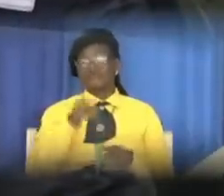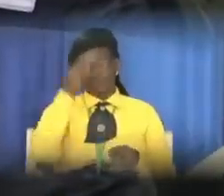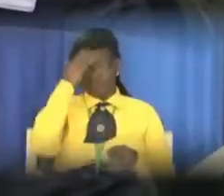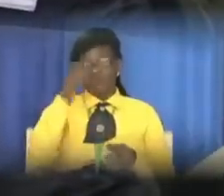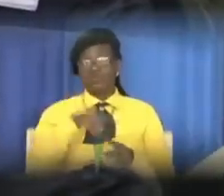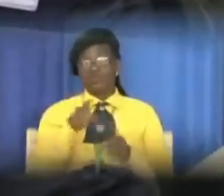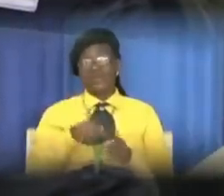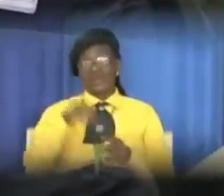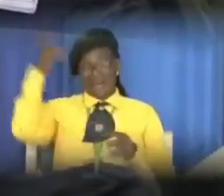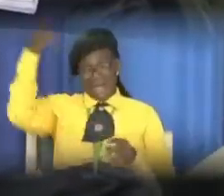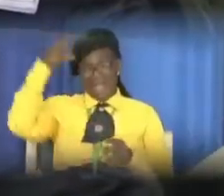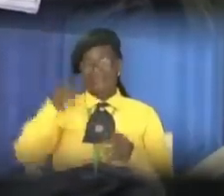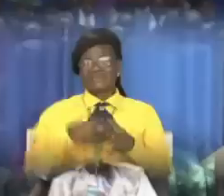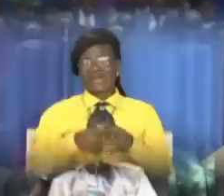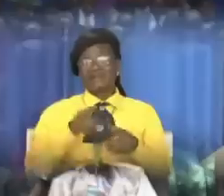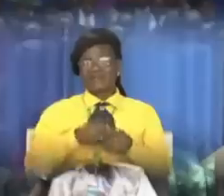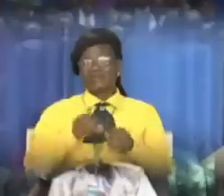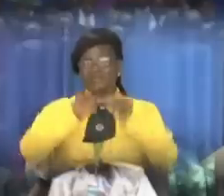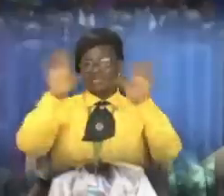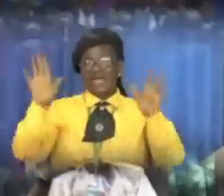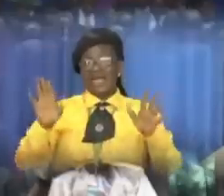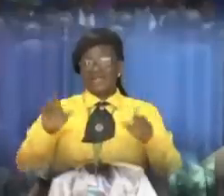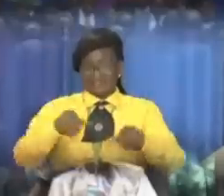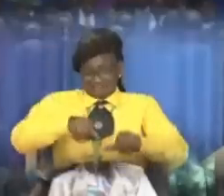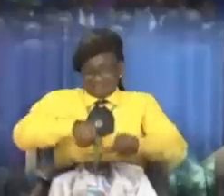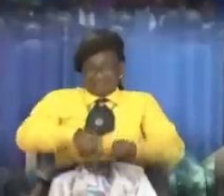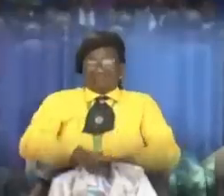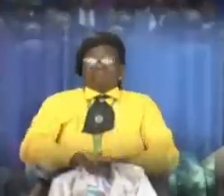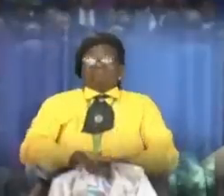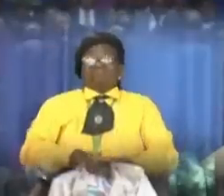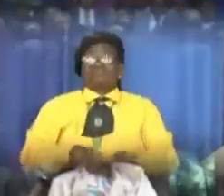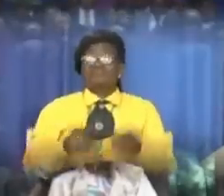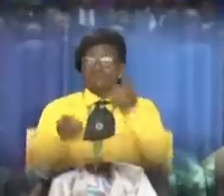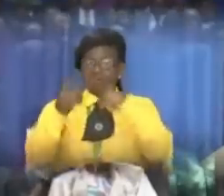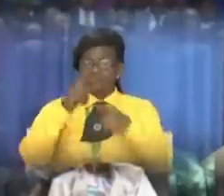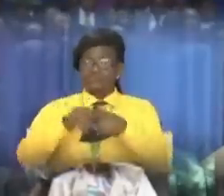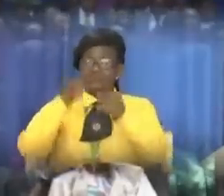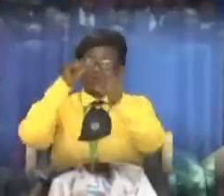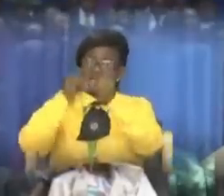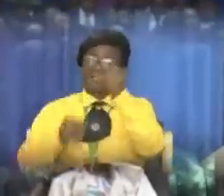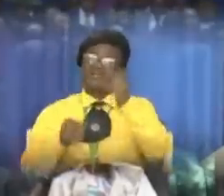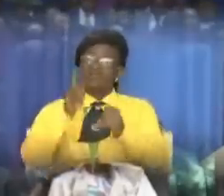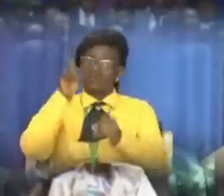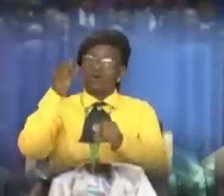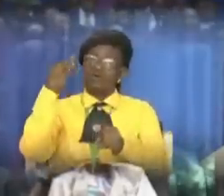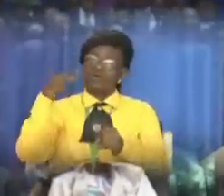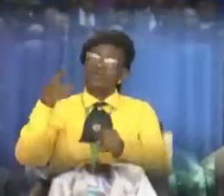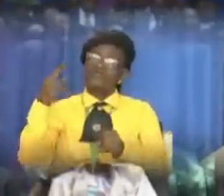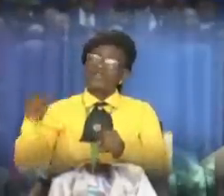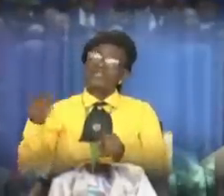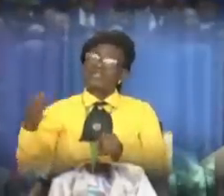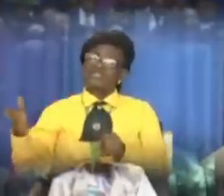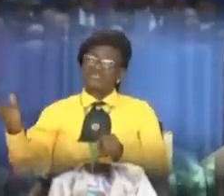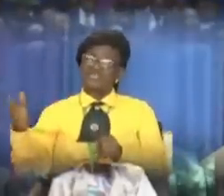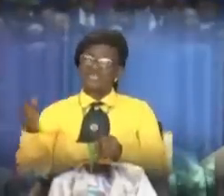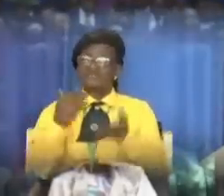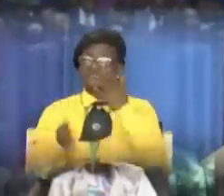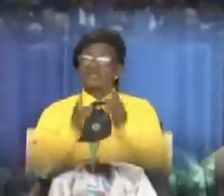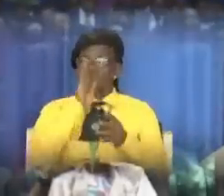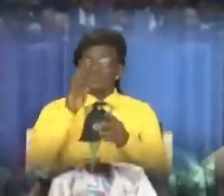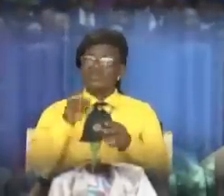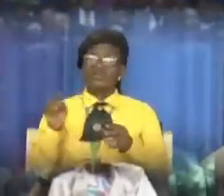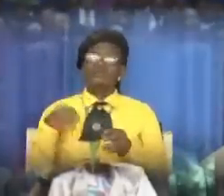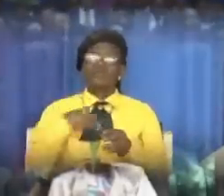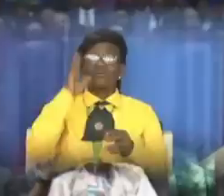comes to an end. One of the things that maybe we'll have opportunity to discuss in future is